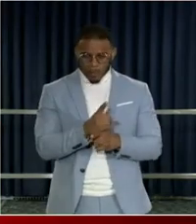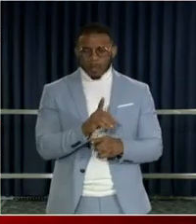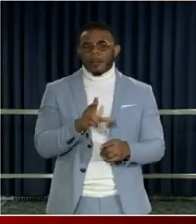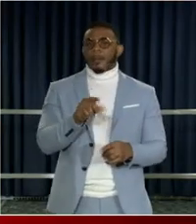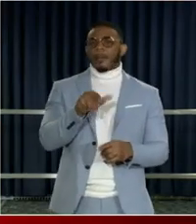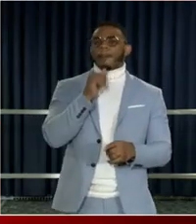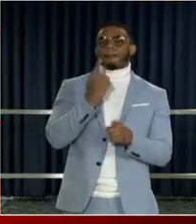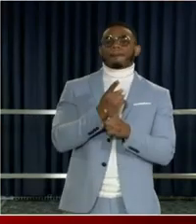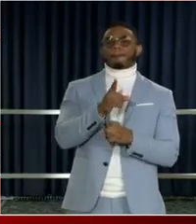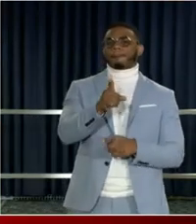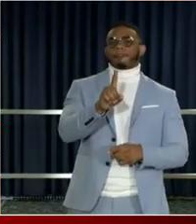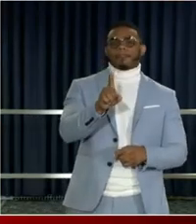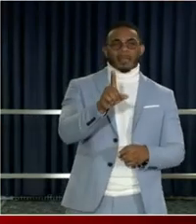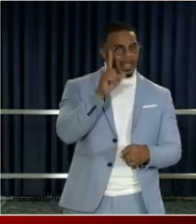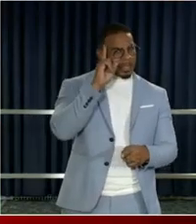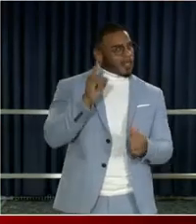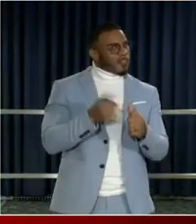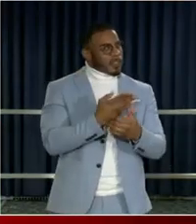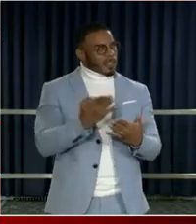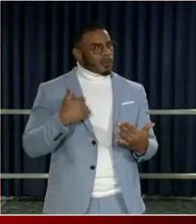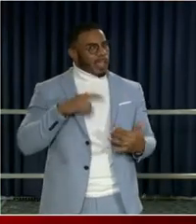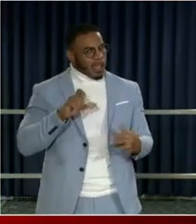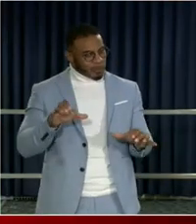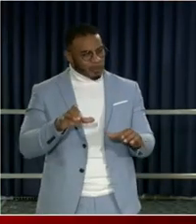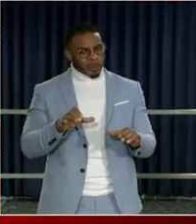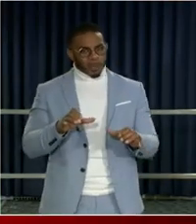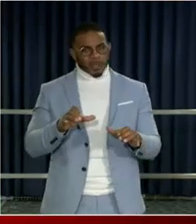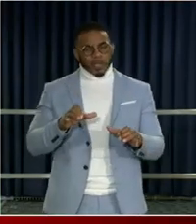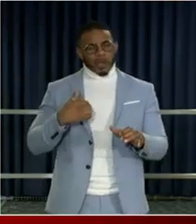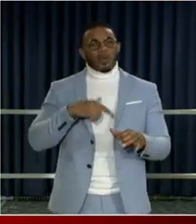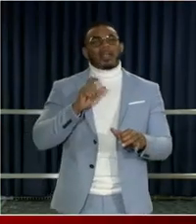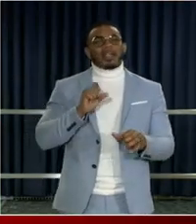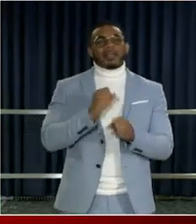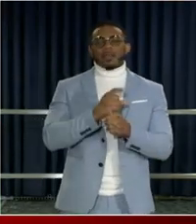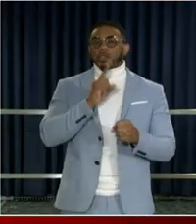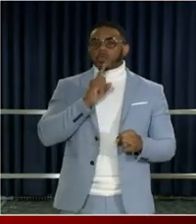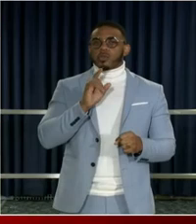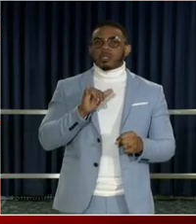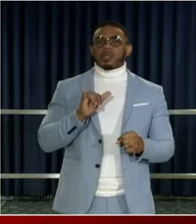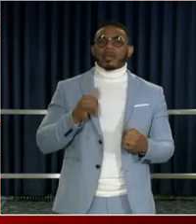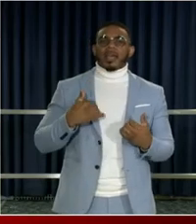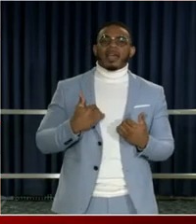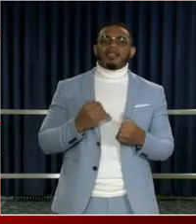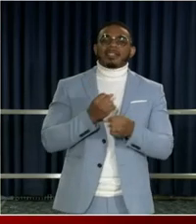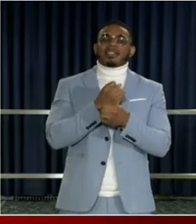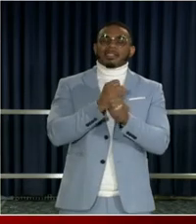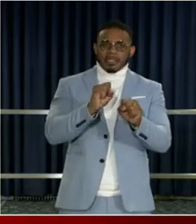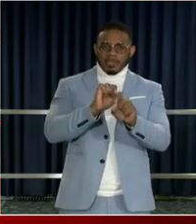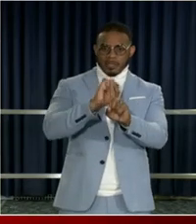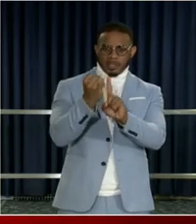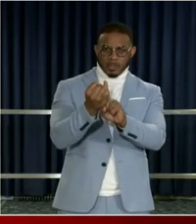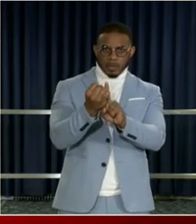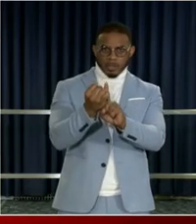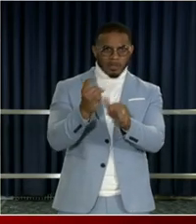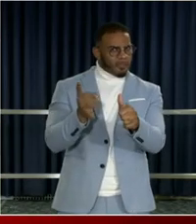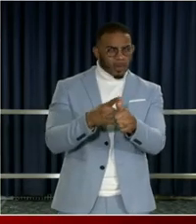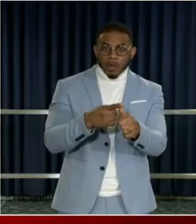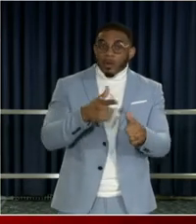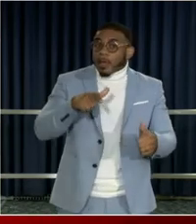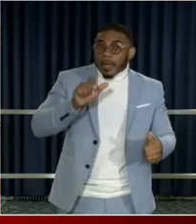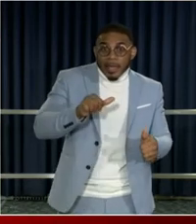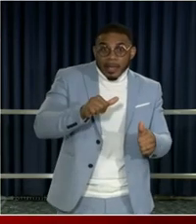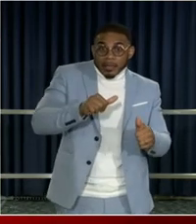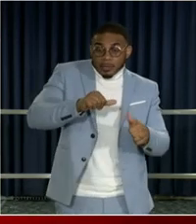No, that's not appropriate. I think the first thing that we have to do is we needed to make sure that we had a safe situation. We had